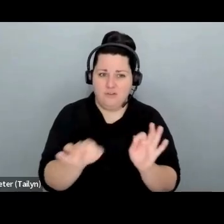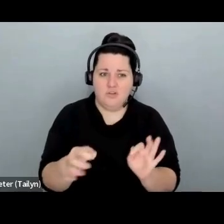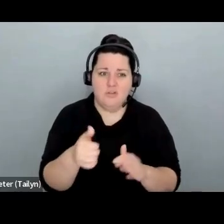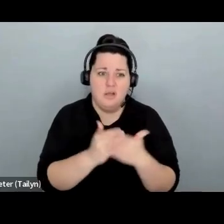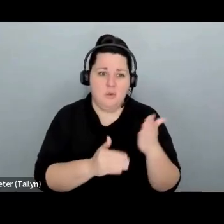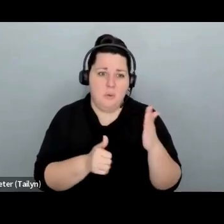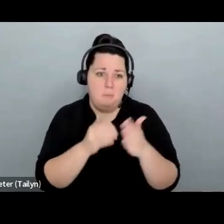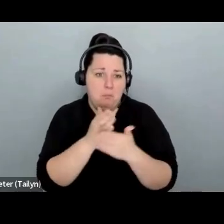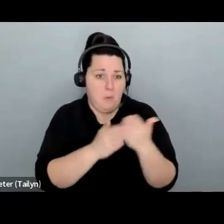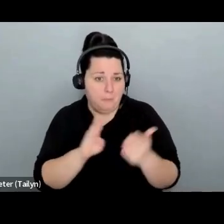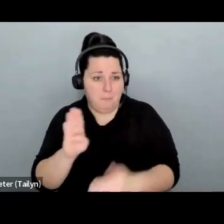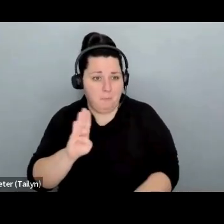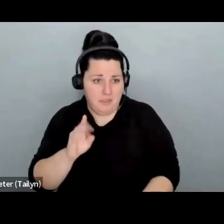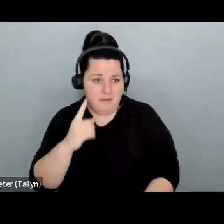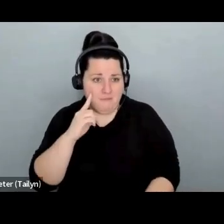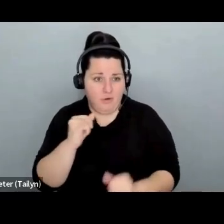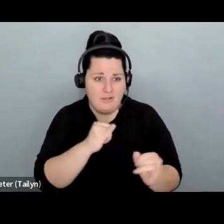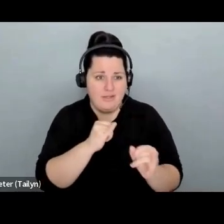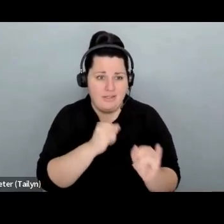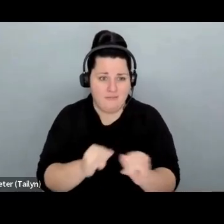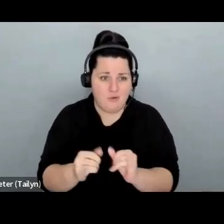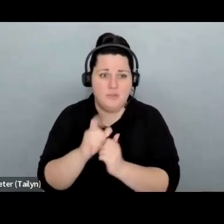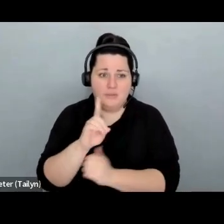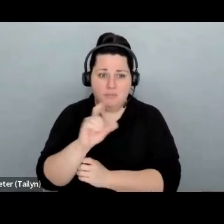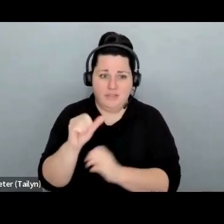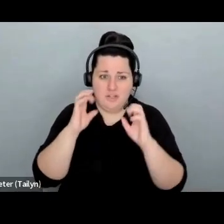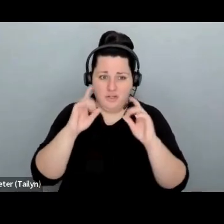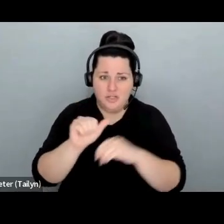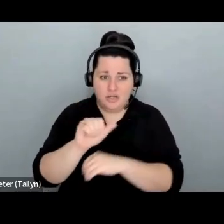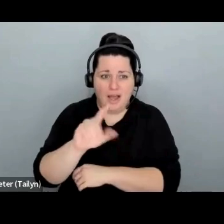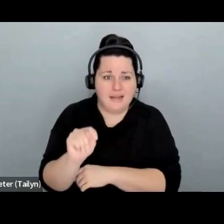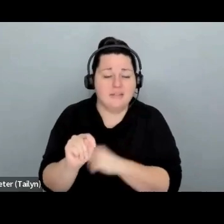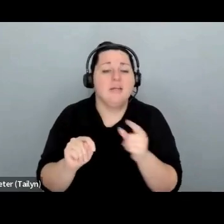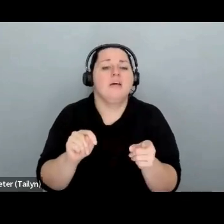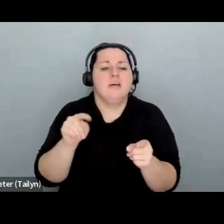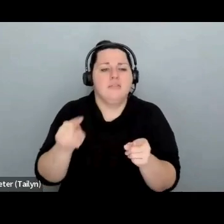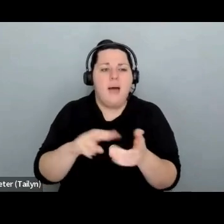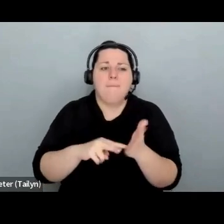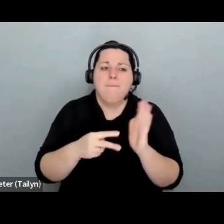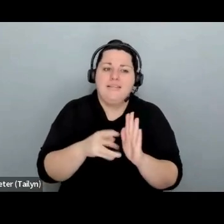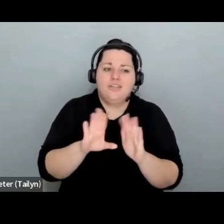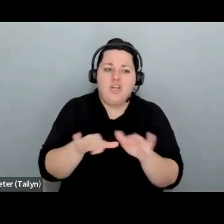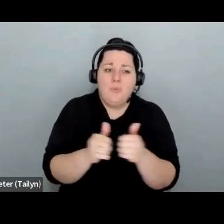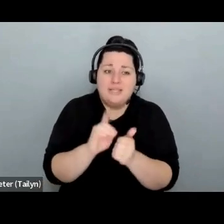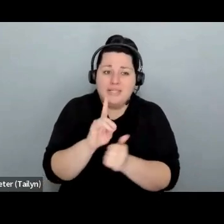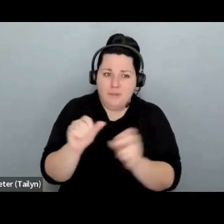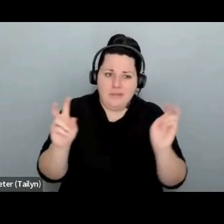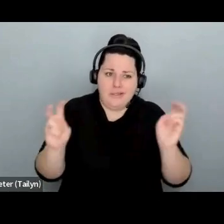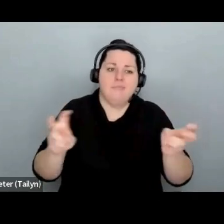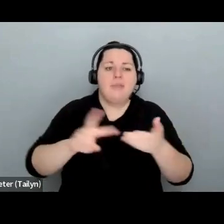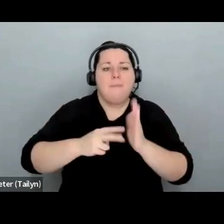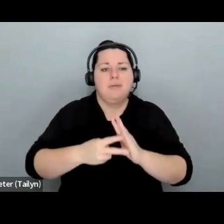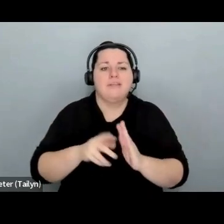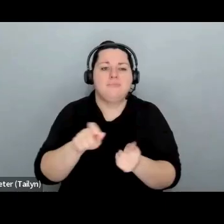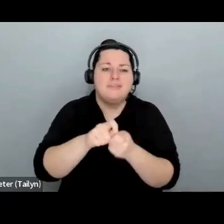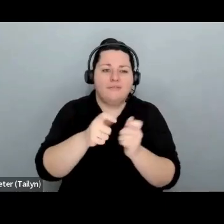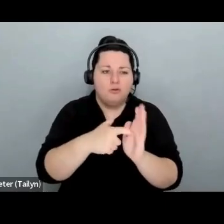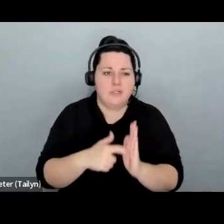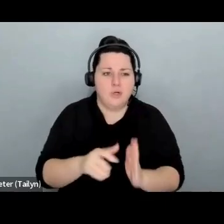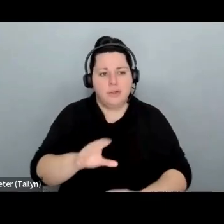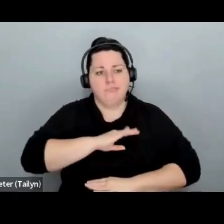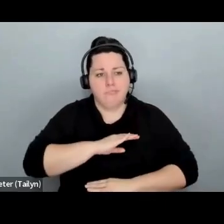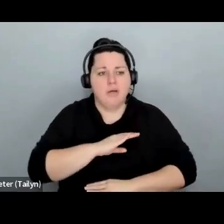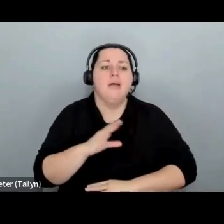Education Act define a child with a disability as one who meets specific criteria and needs